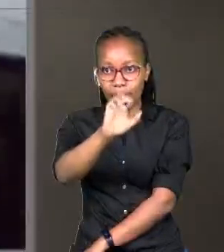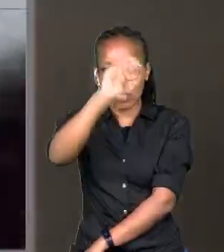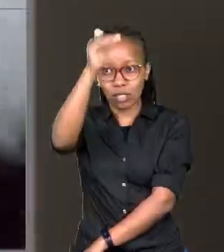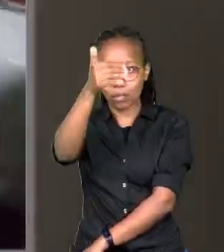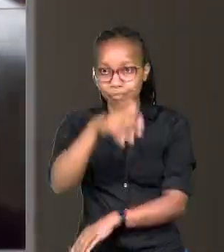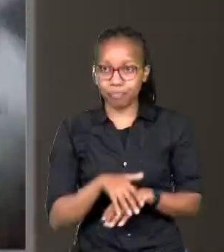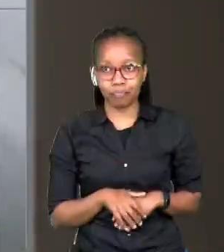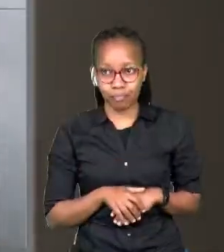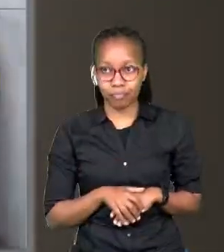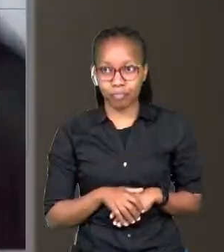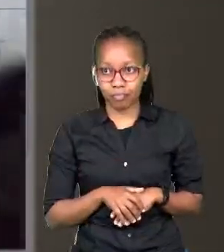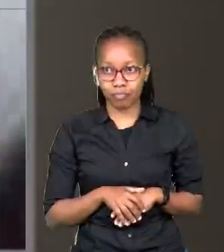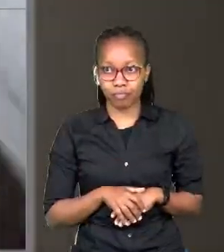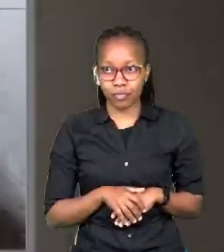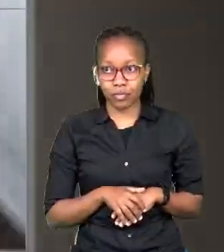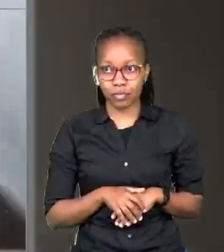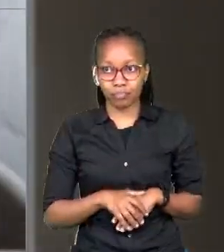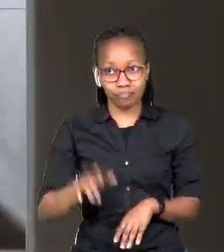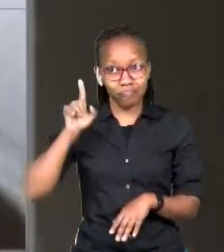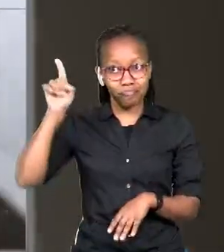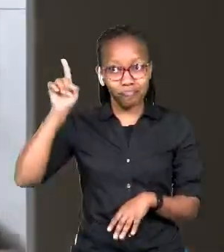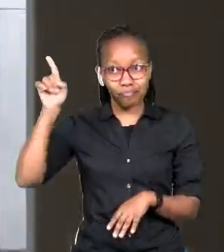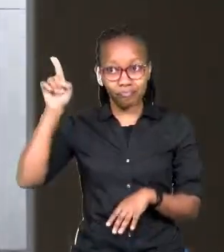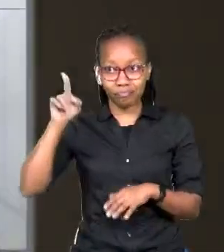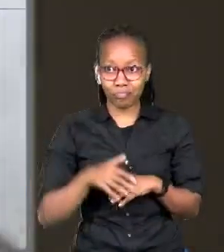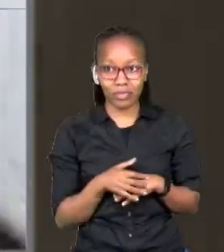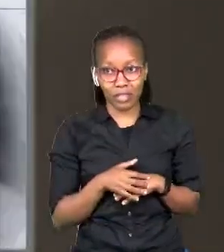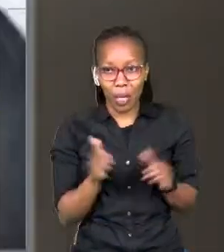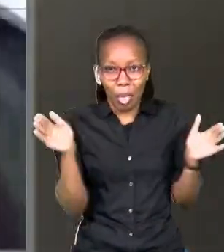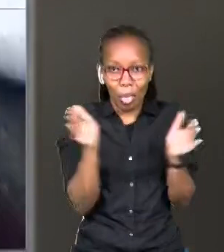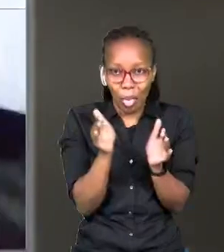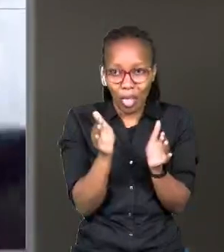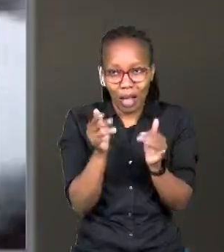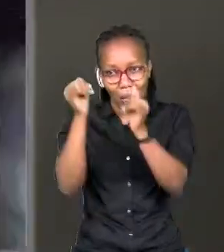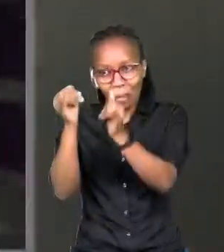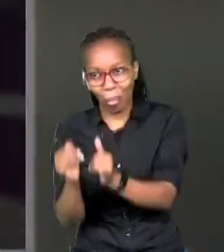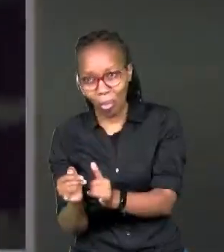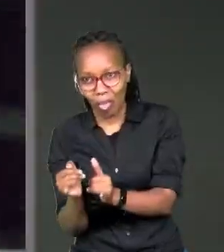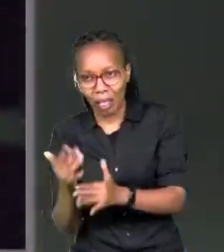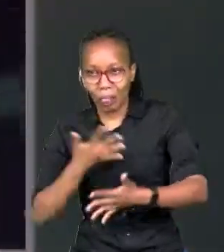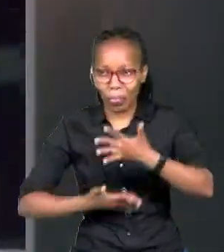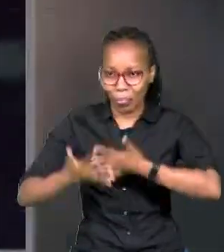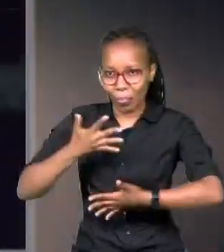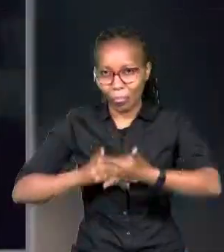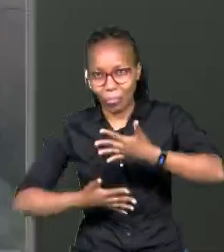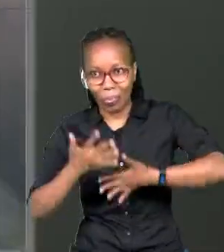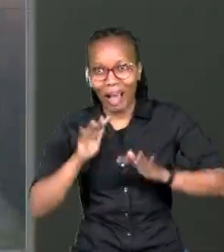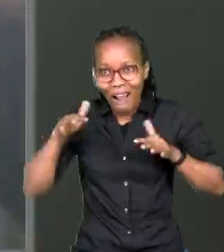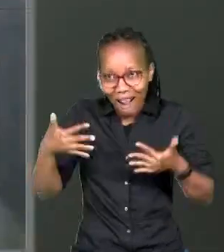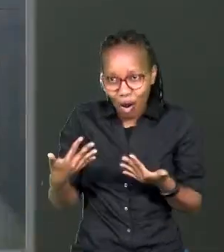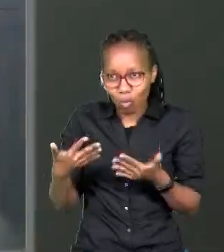red light district, where the high and mighty, thick and slim, indulge for a common reason: buying sex.